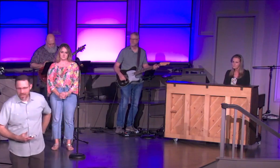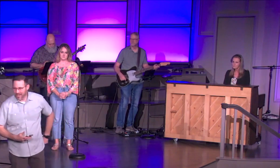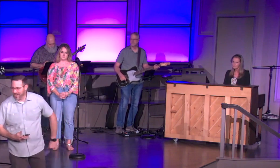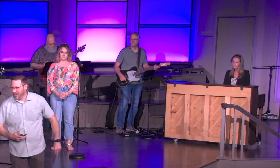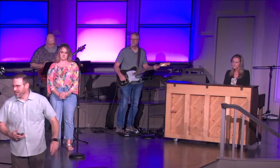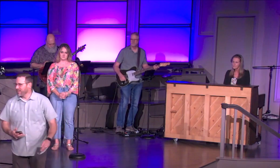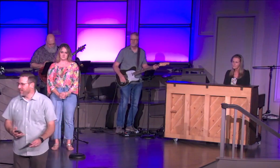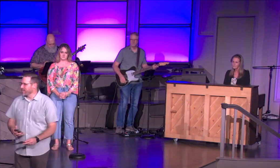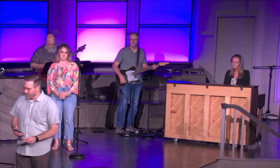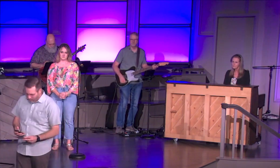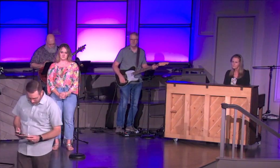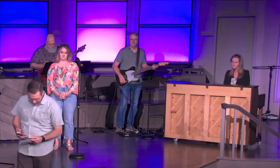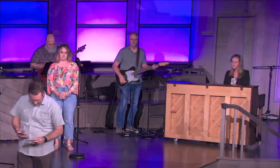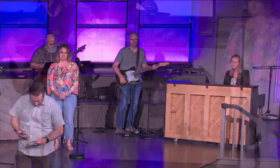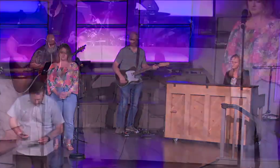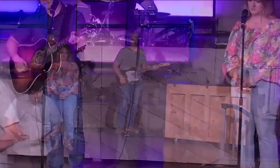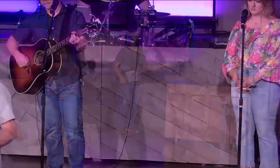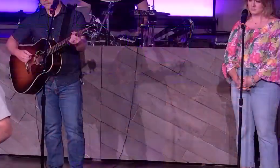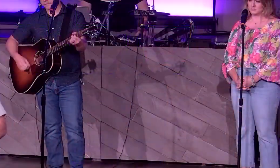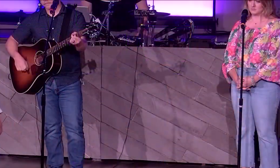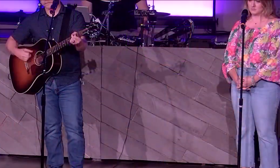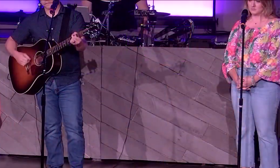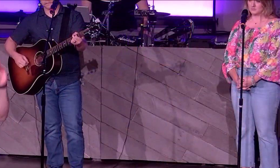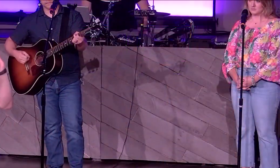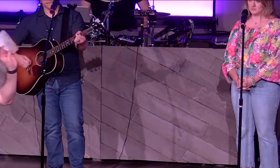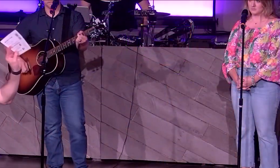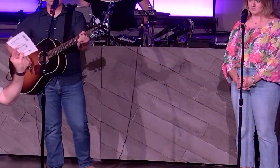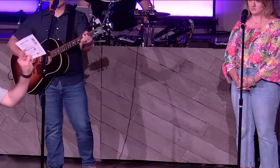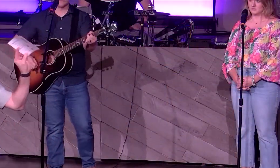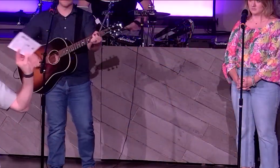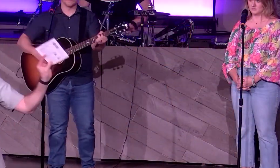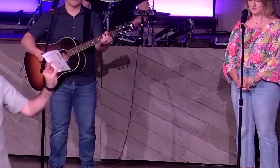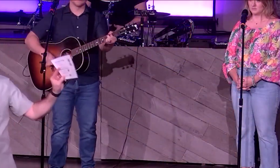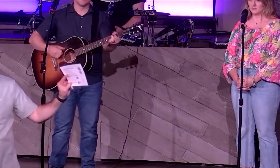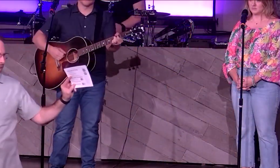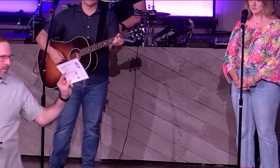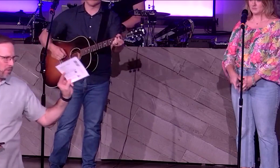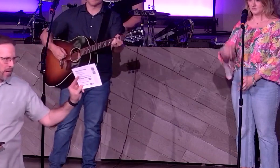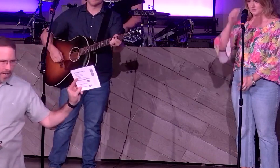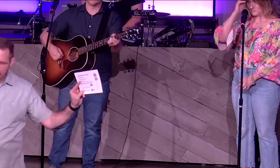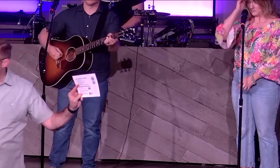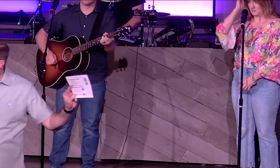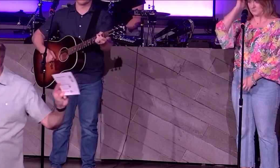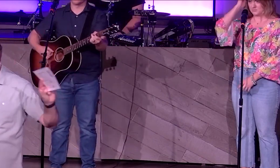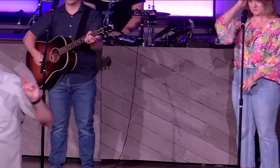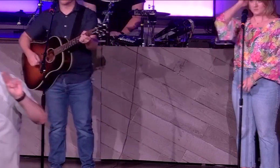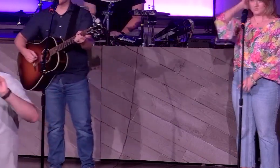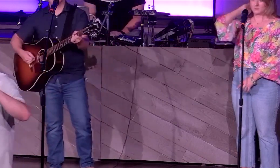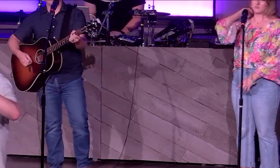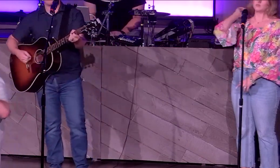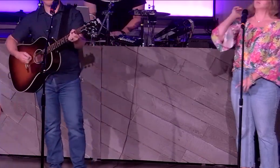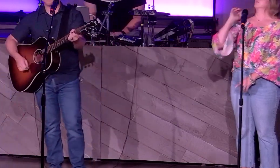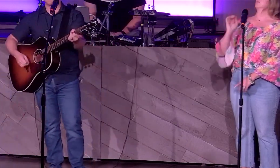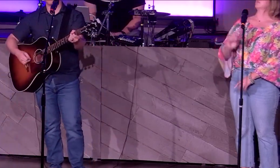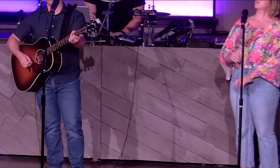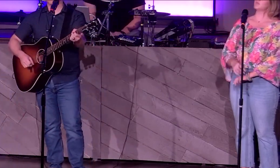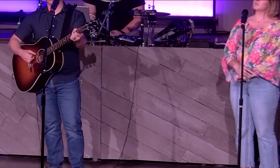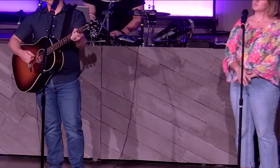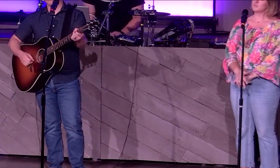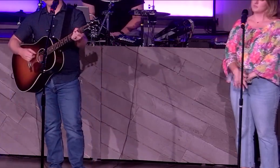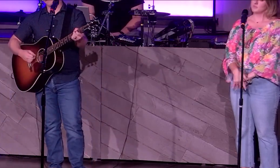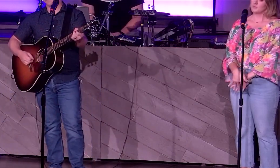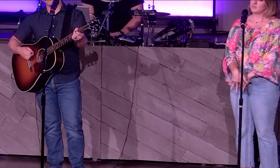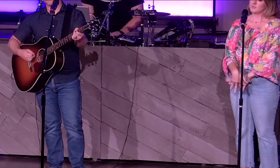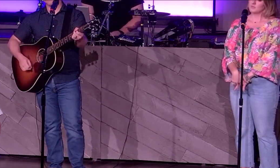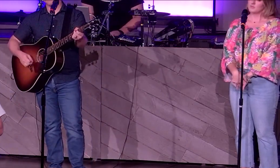Well, thank you for being here this morning. I don't know if you got your worship card on the way in, but you can get one on the